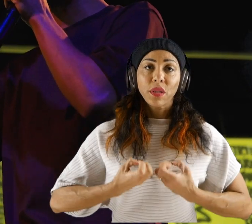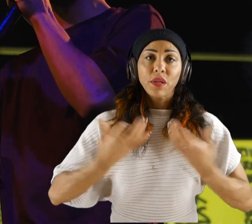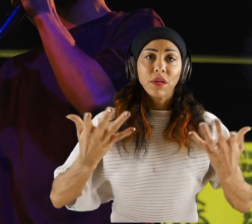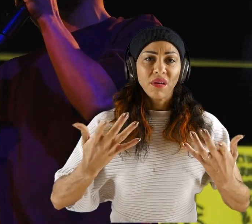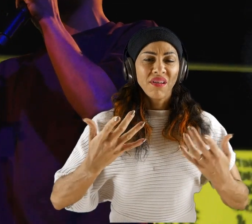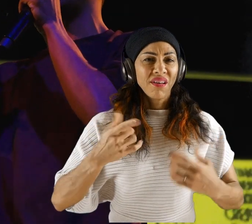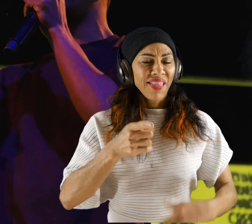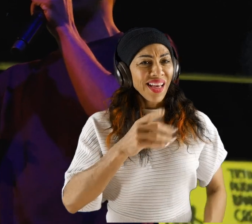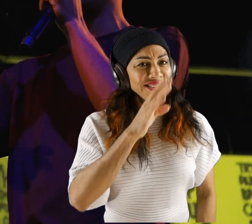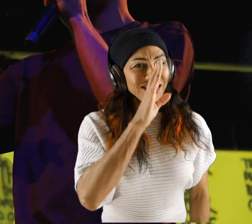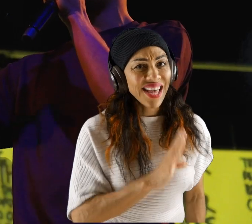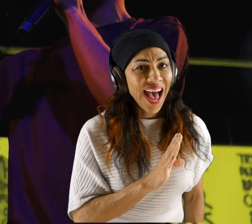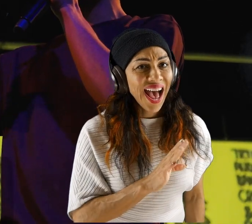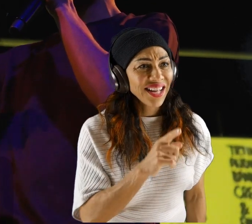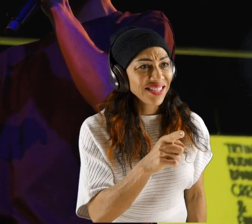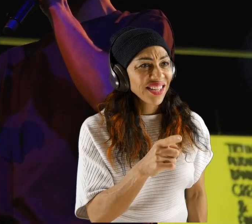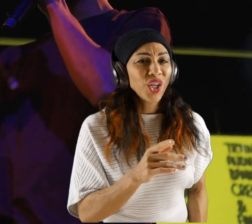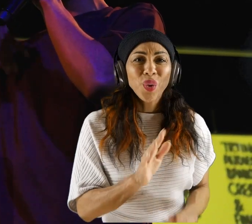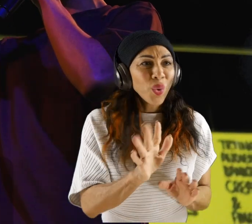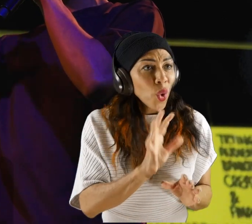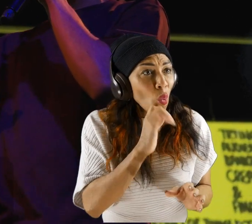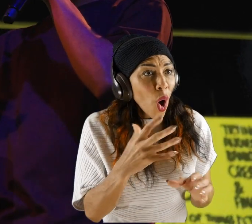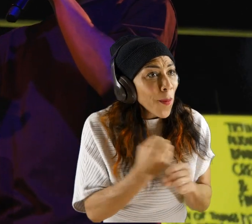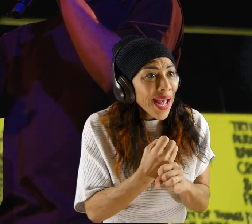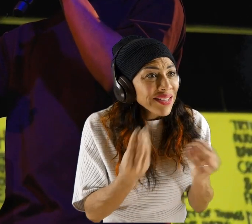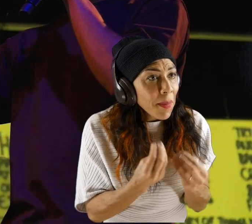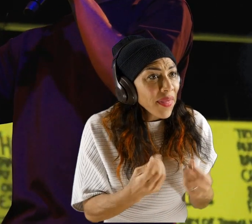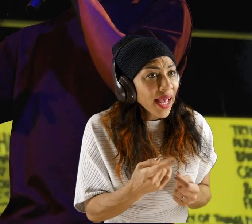they feel like their voice isn't going to be heard or not worth hearing or not